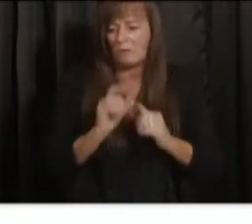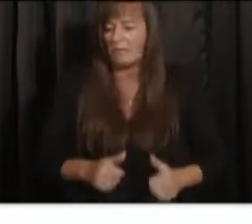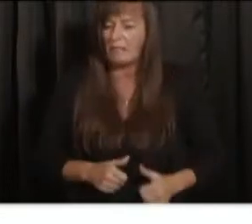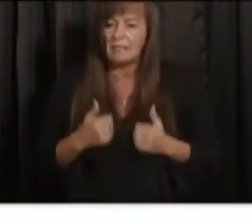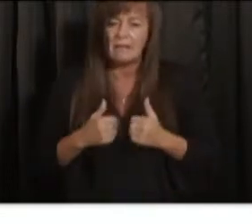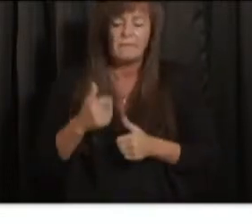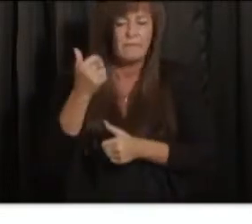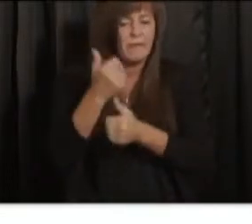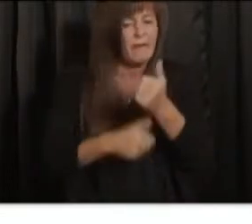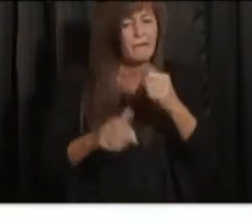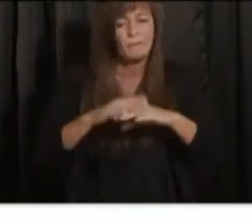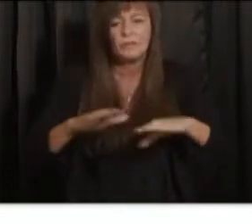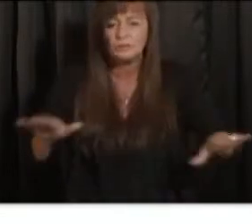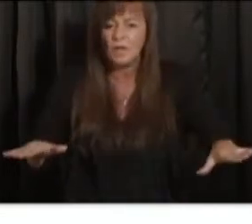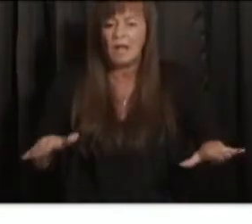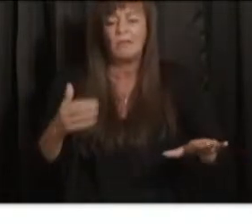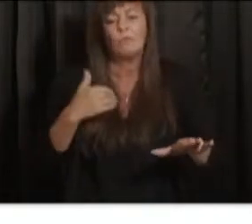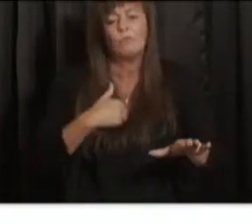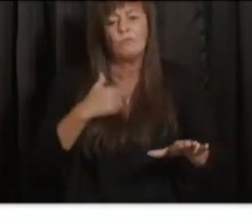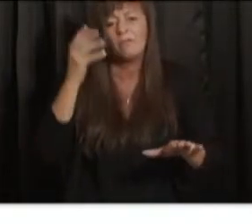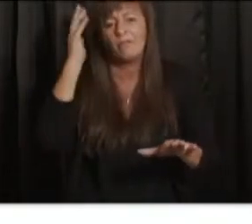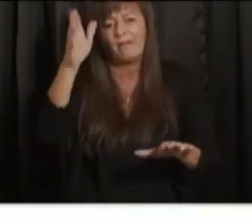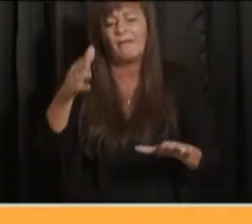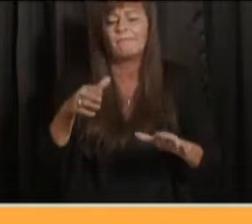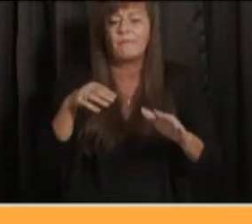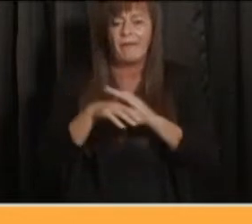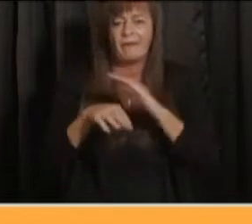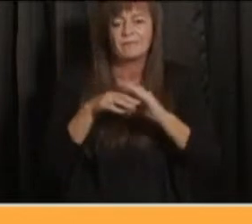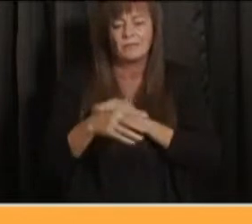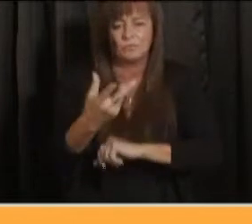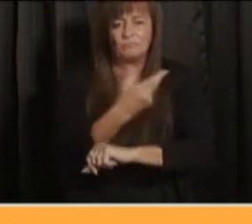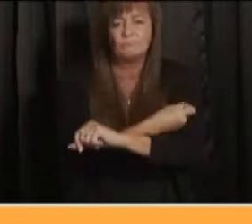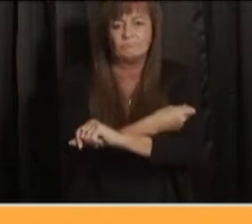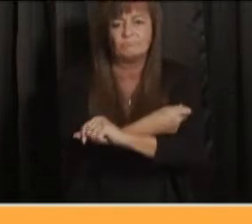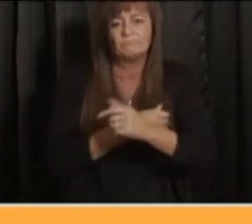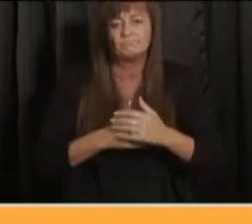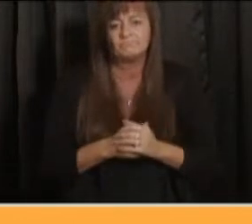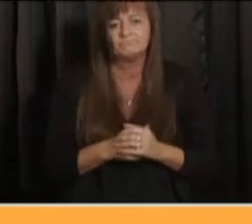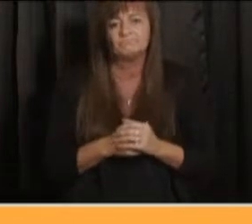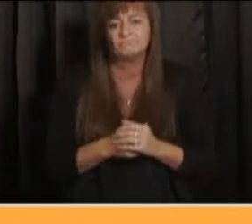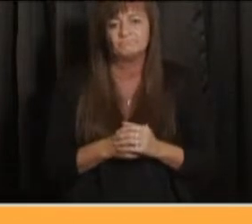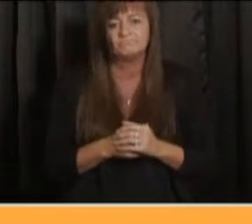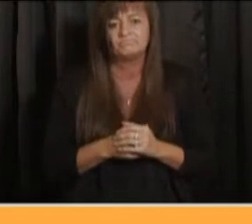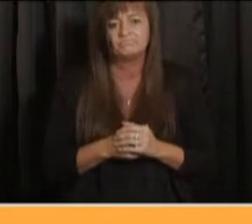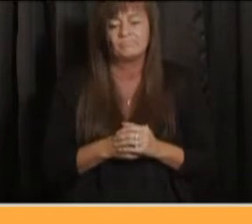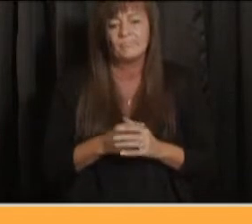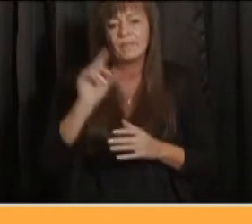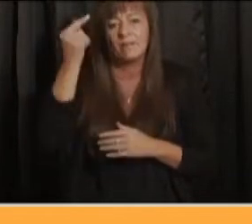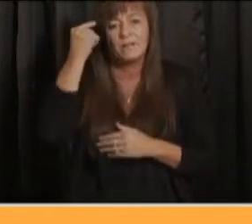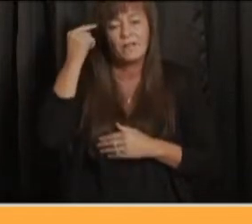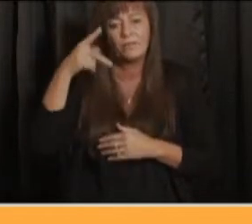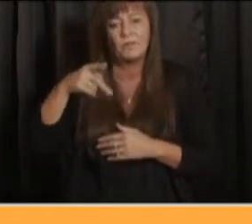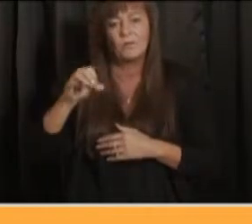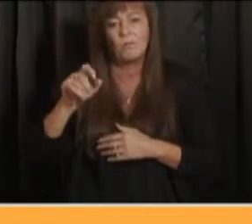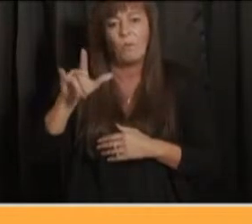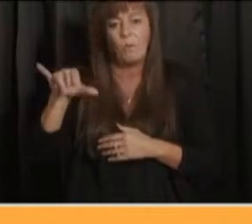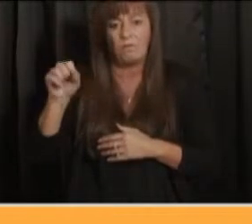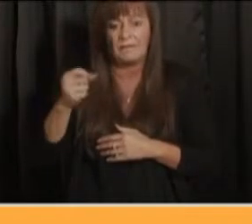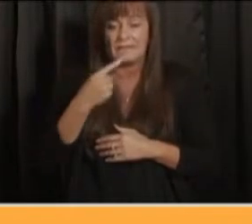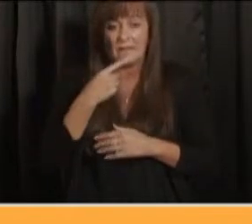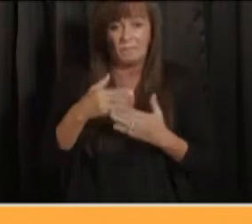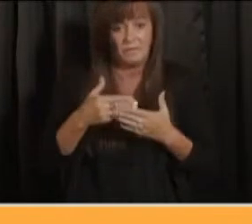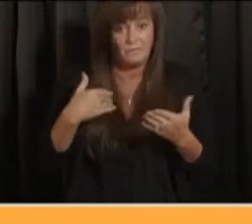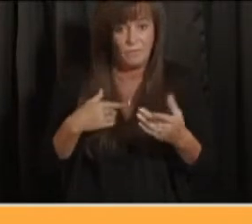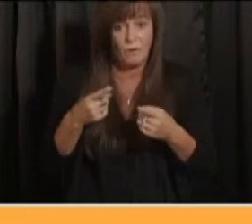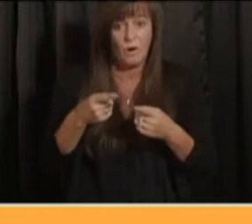Colorado, has access to this vaccine. Next slide. So as Governor Polis was talking about earlier, we